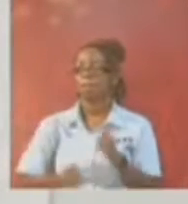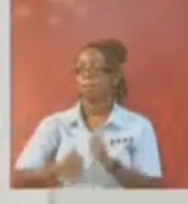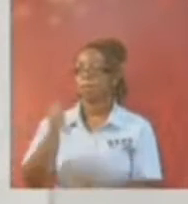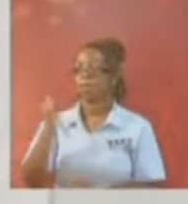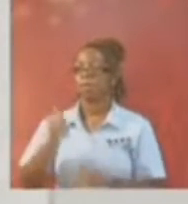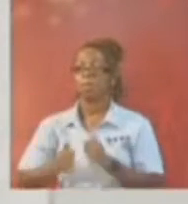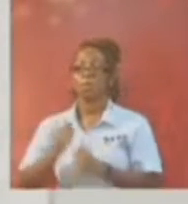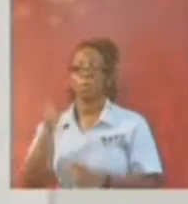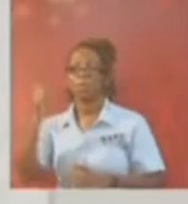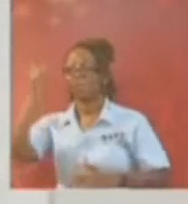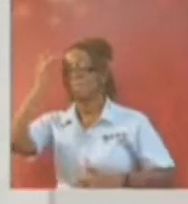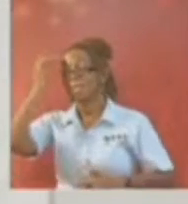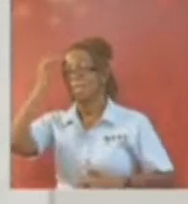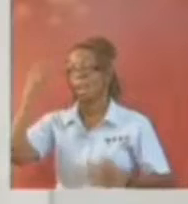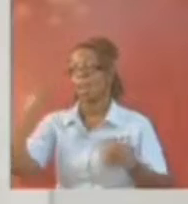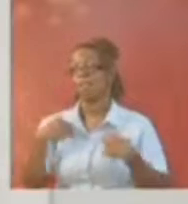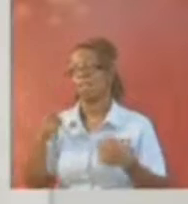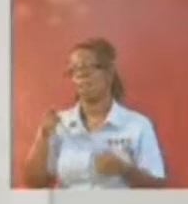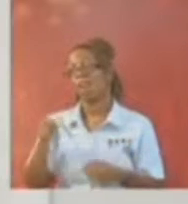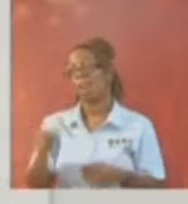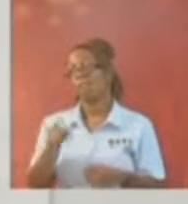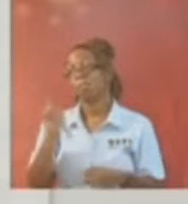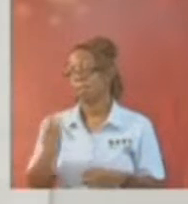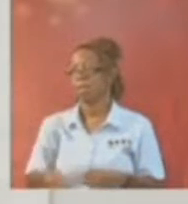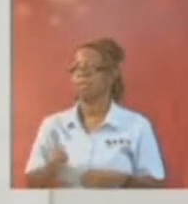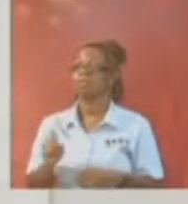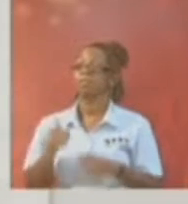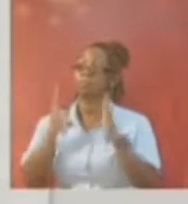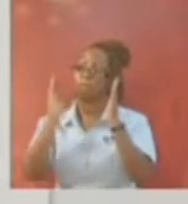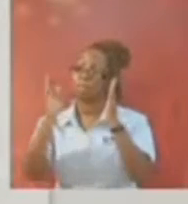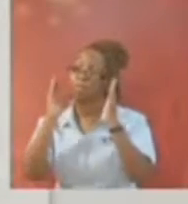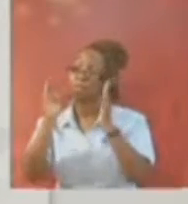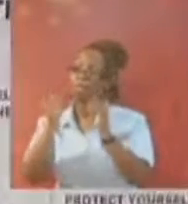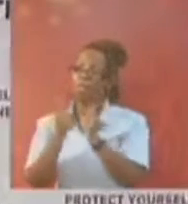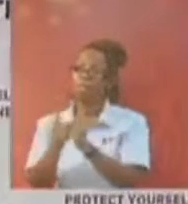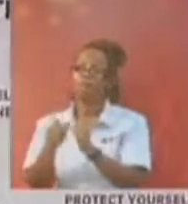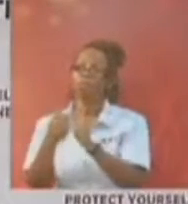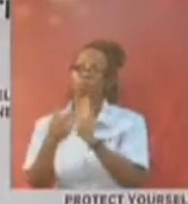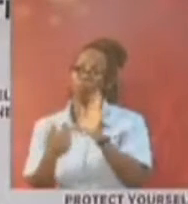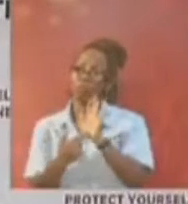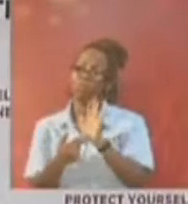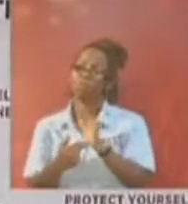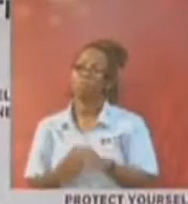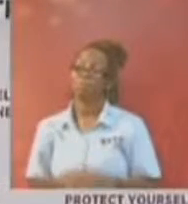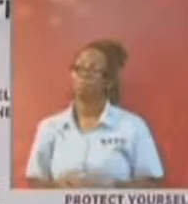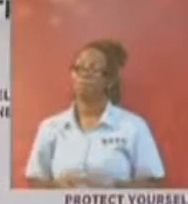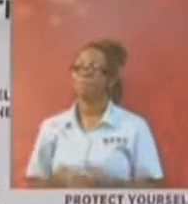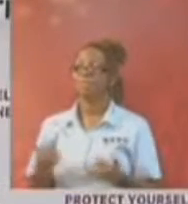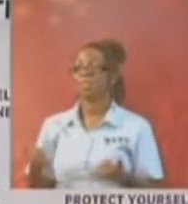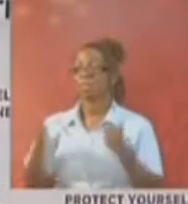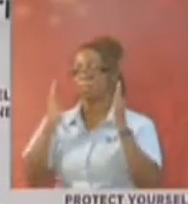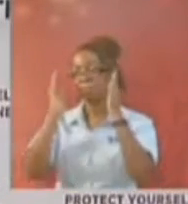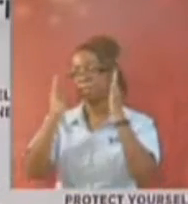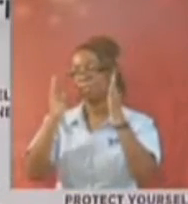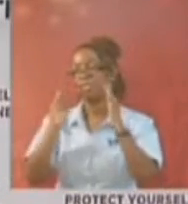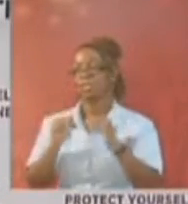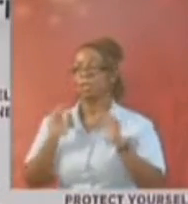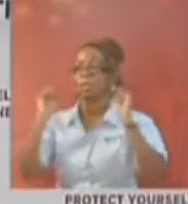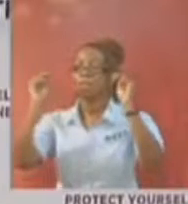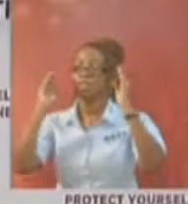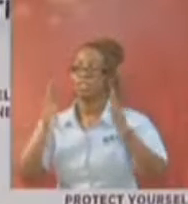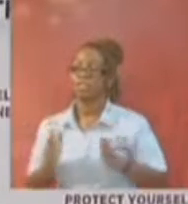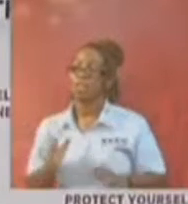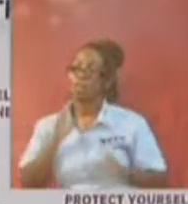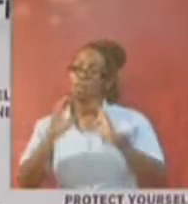hotspots and need to make sure that we're paying a lot of attention to the public health message. So let me hand back over to Mr. Alexander. Thank you very much,